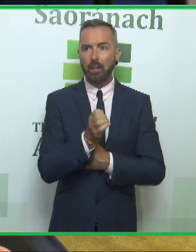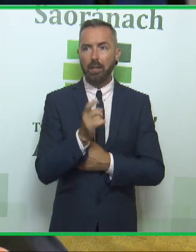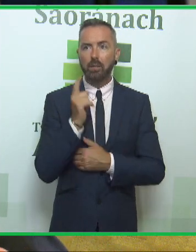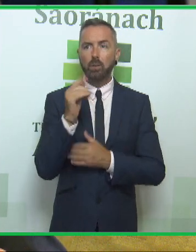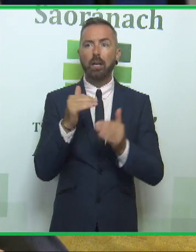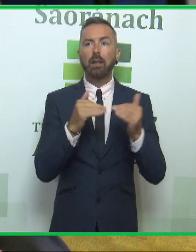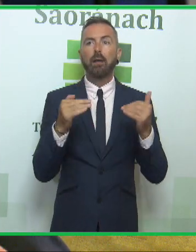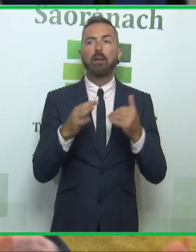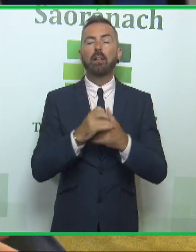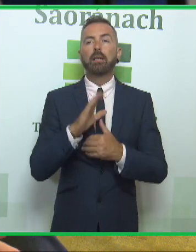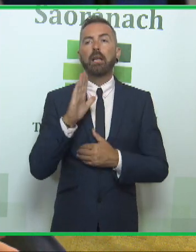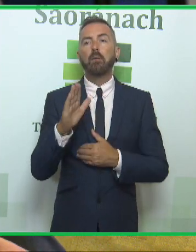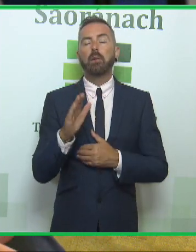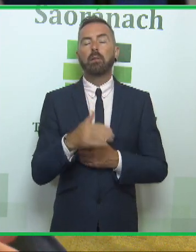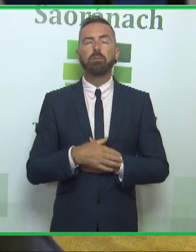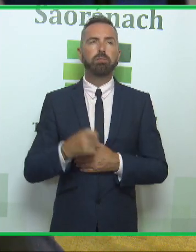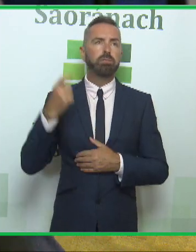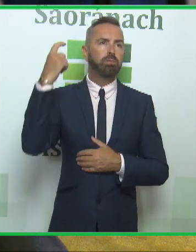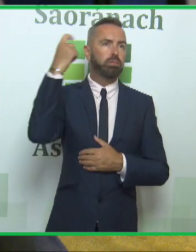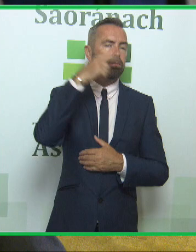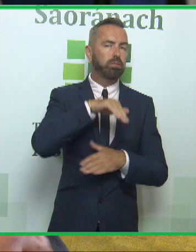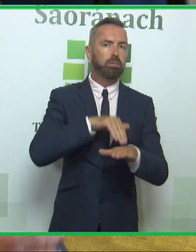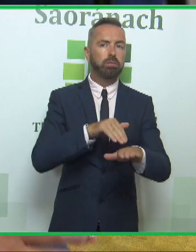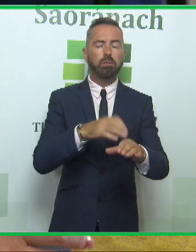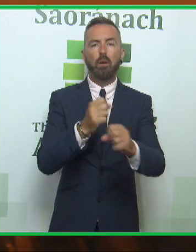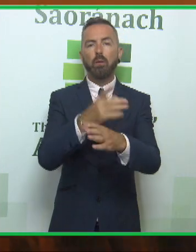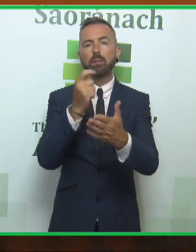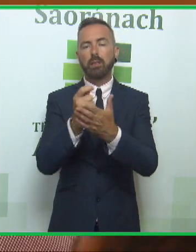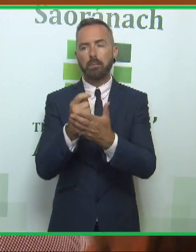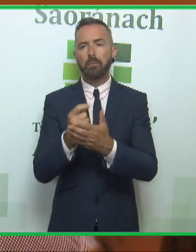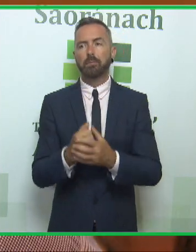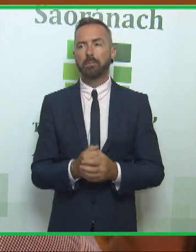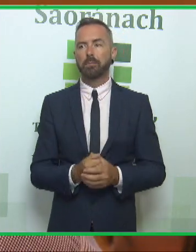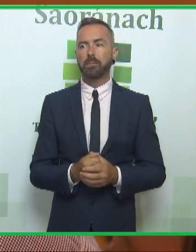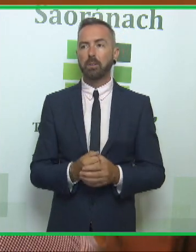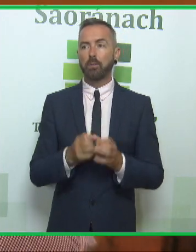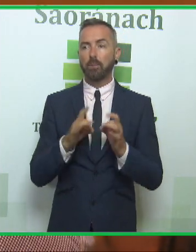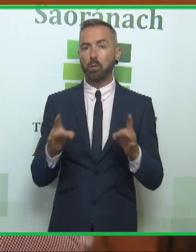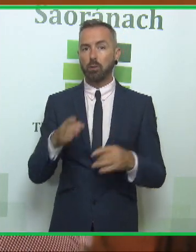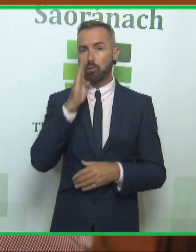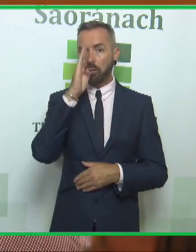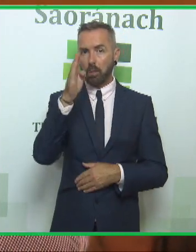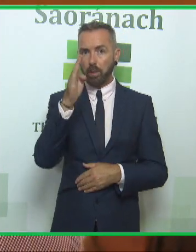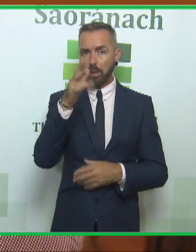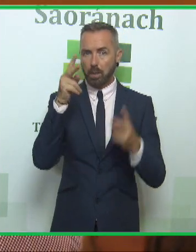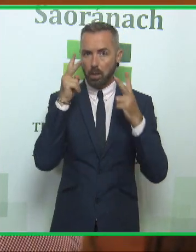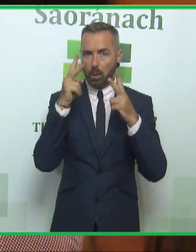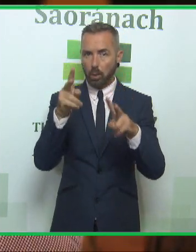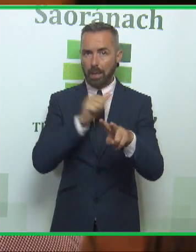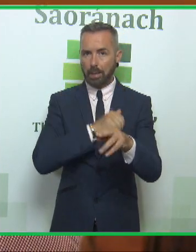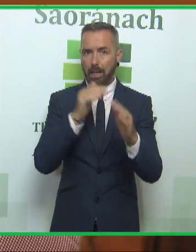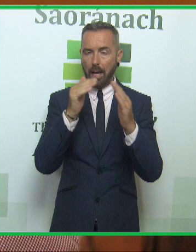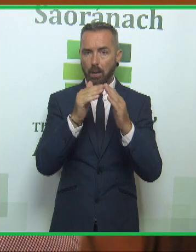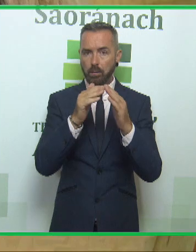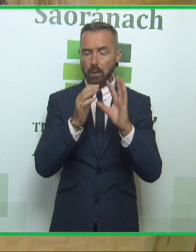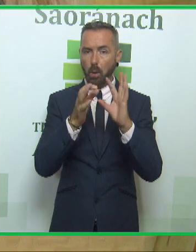just is compounded all the time. So I suppose the immediate thing is to look at the house, but ultimately, again, to bring it